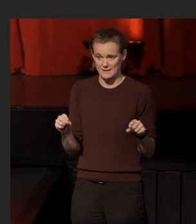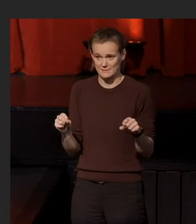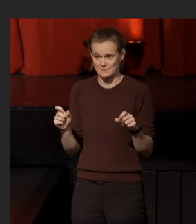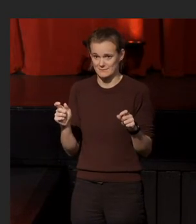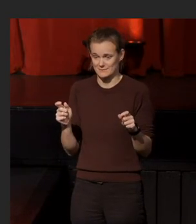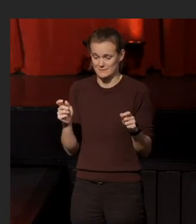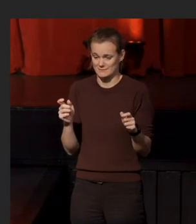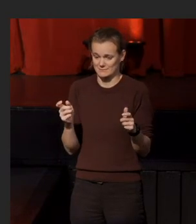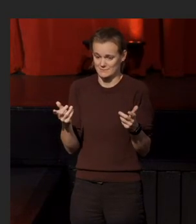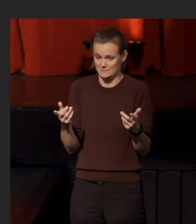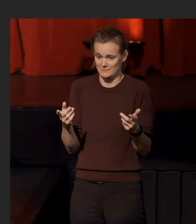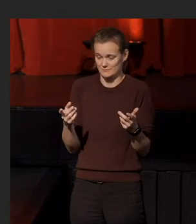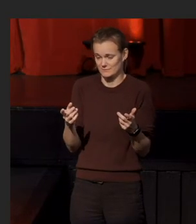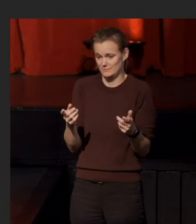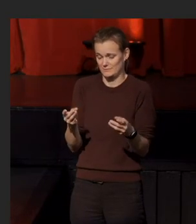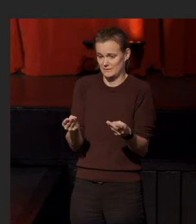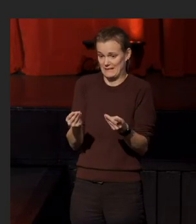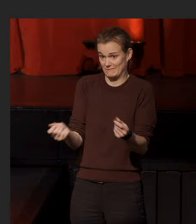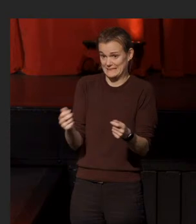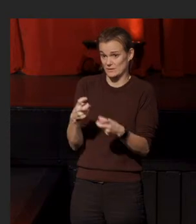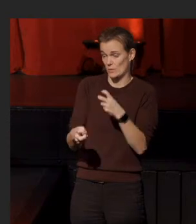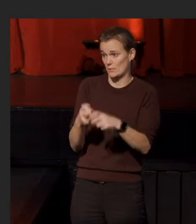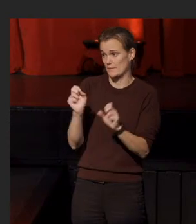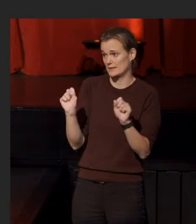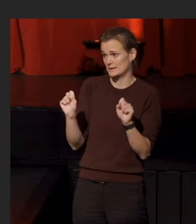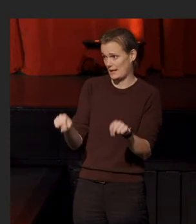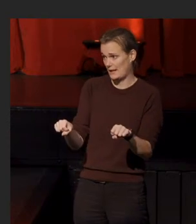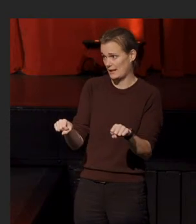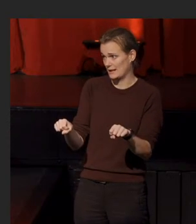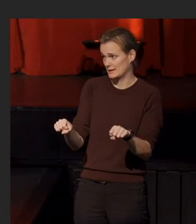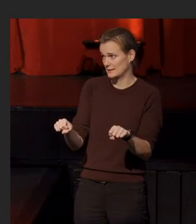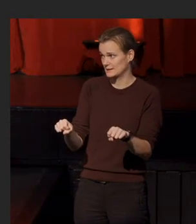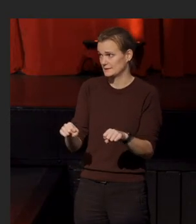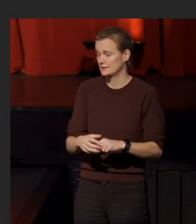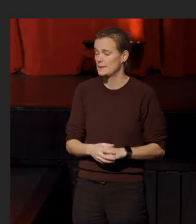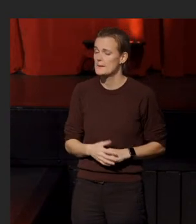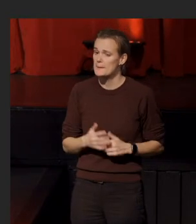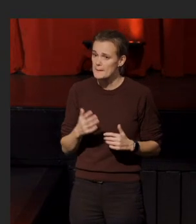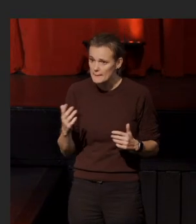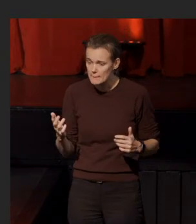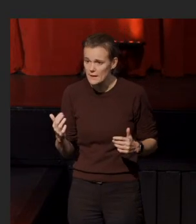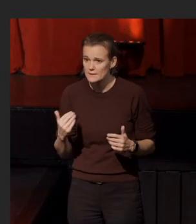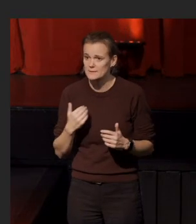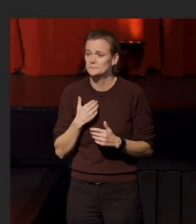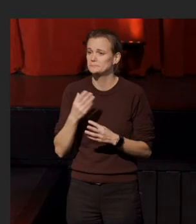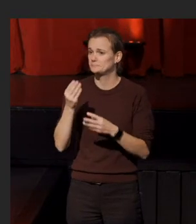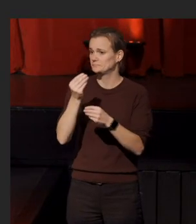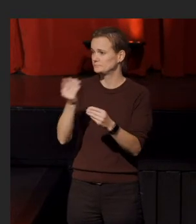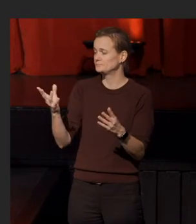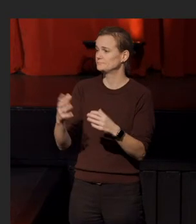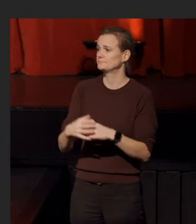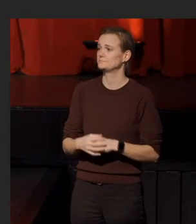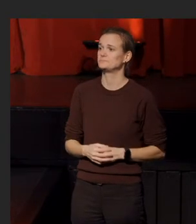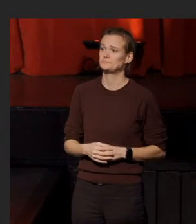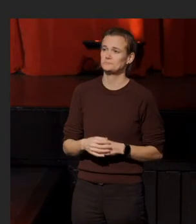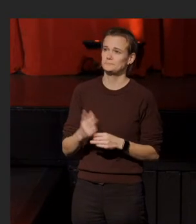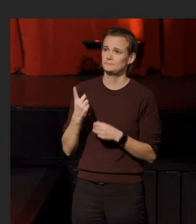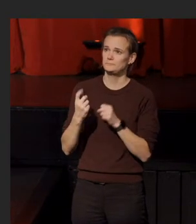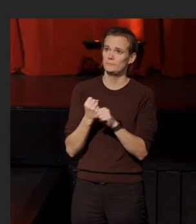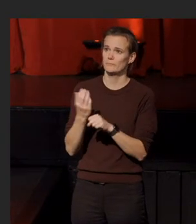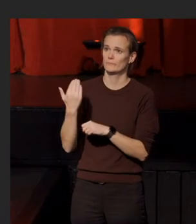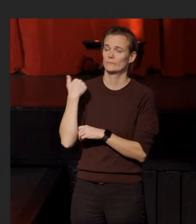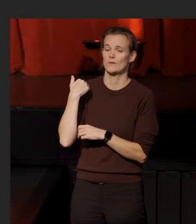So that we should establish that, first of all. And in that context, I would just point out to people there was a remarkable thing that happened, I think it was about a year